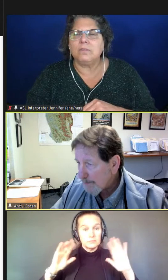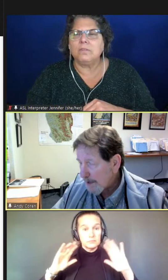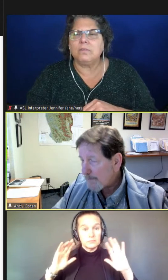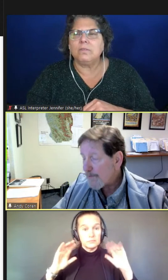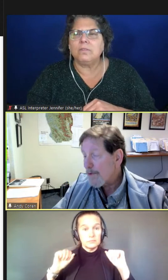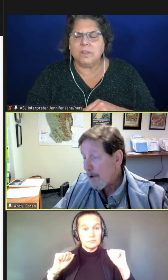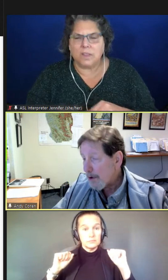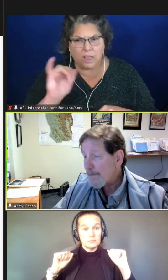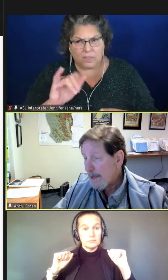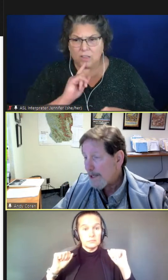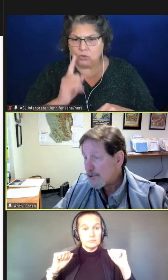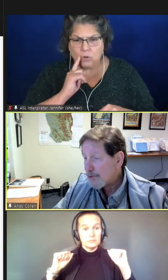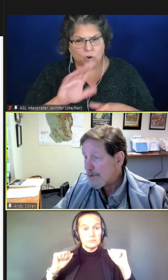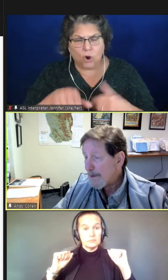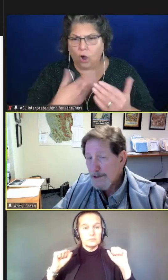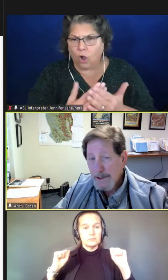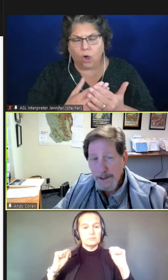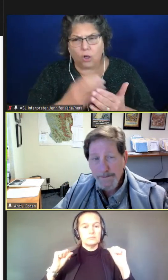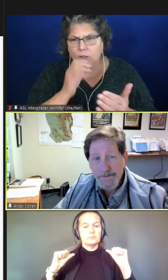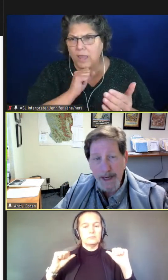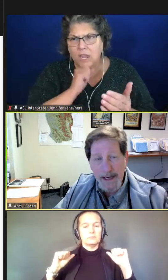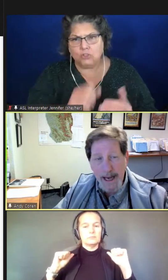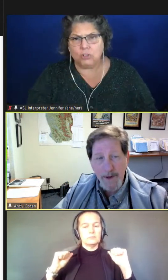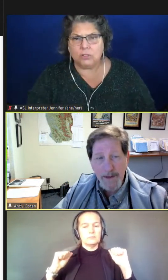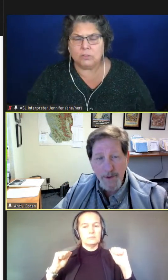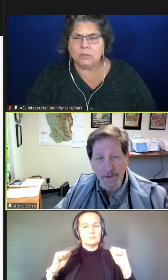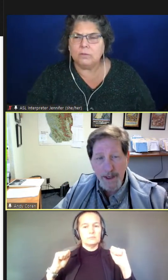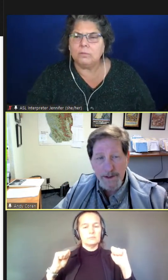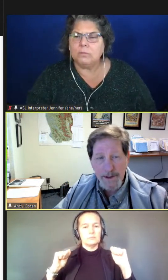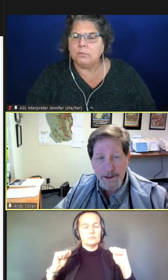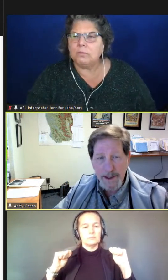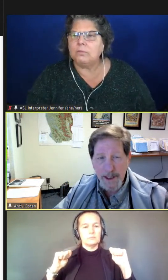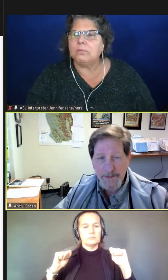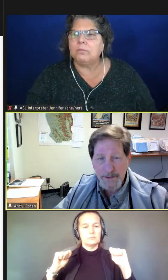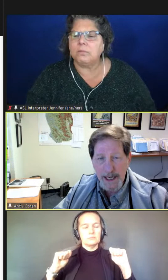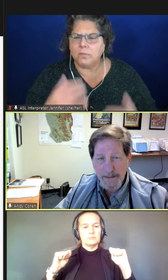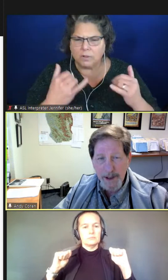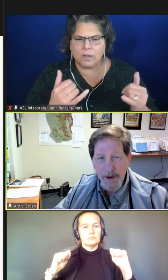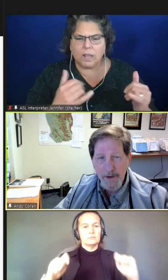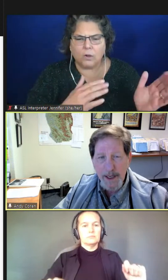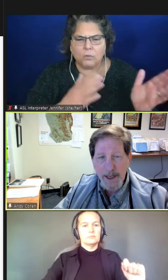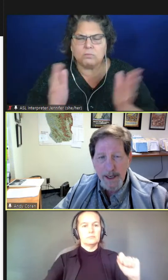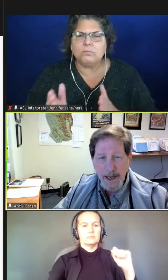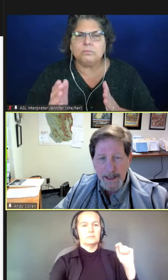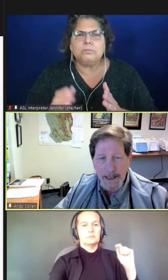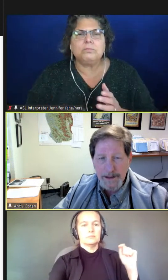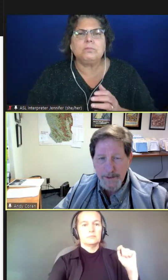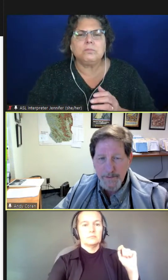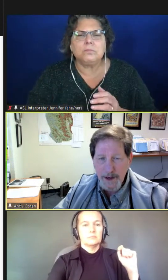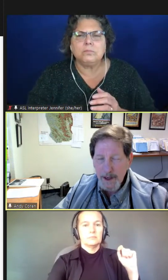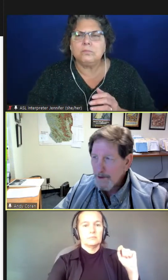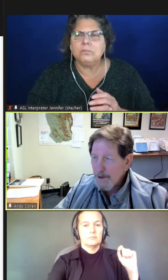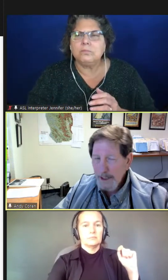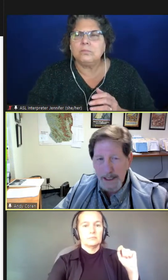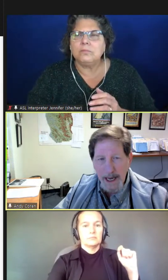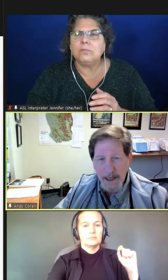all of the age groups, basically. Now we can move on to the slides from Tableau. And as